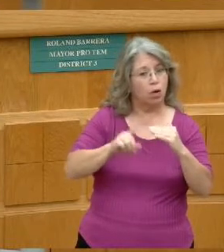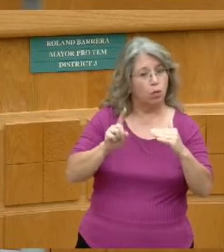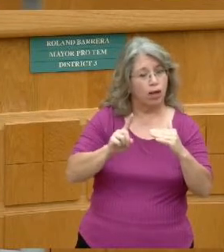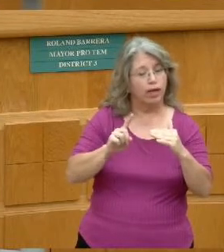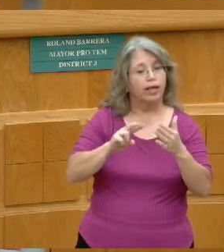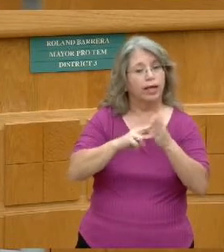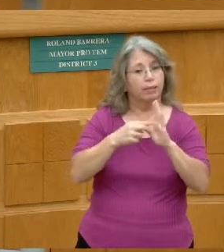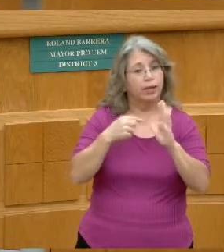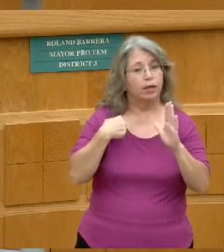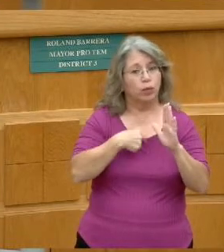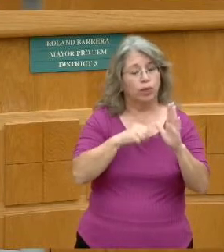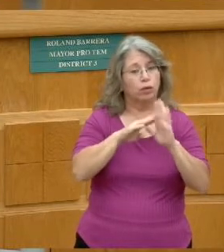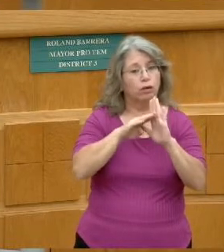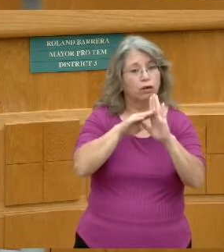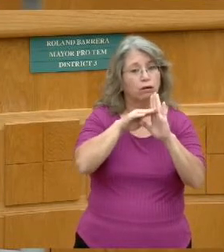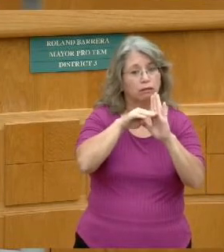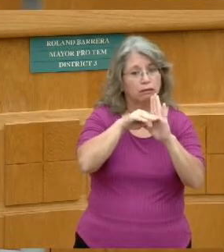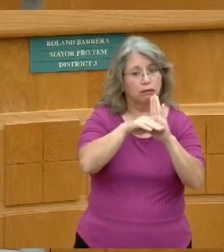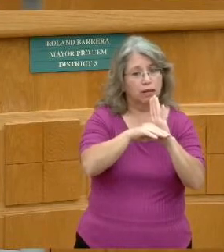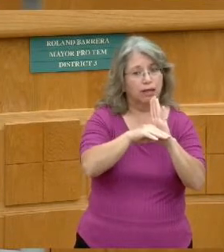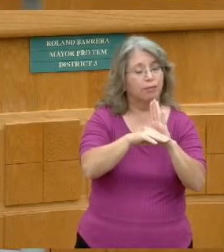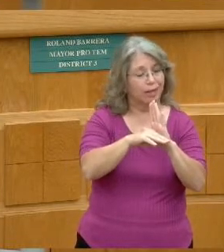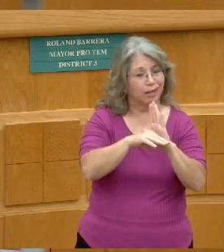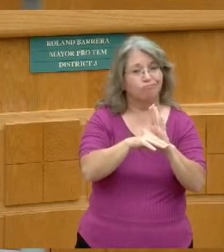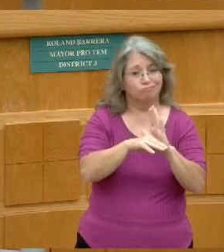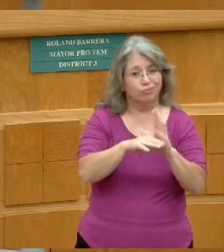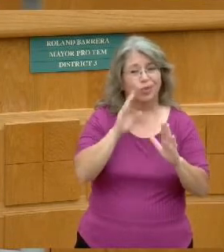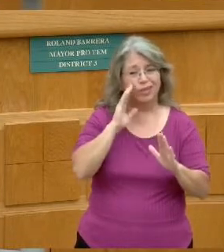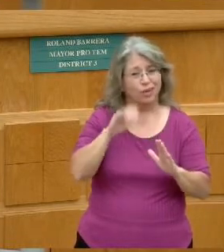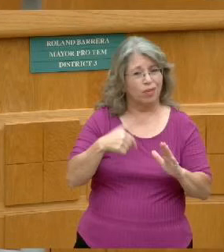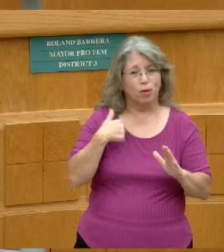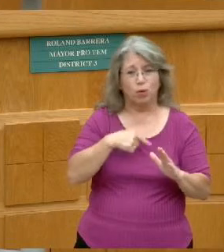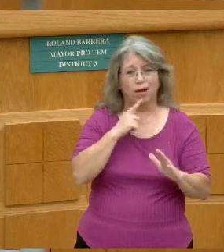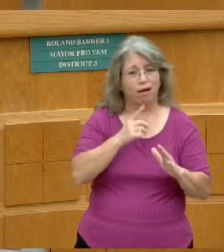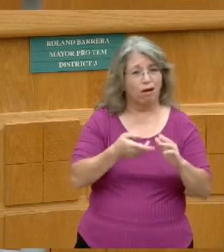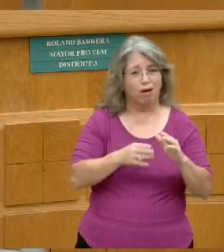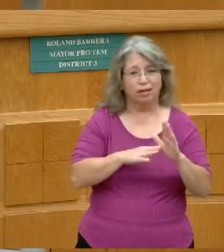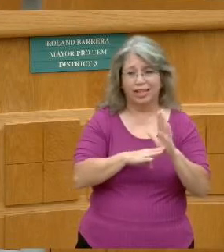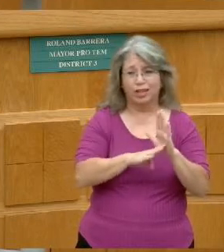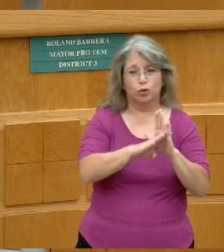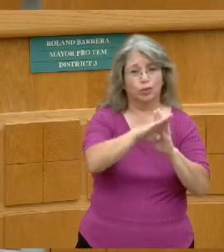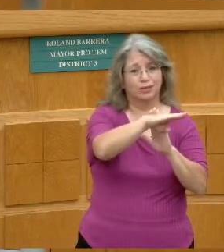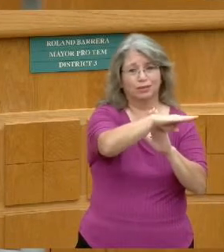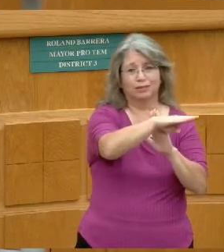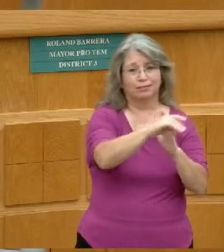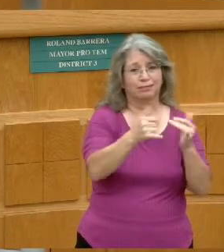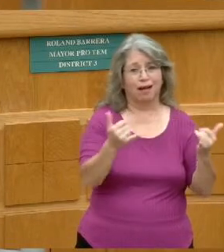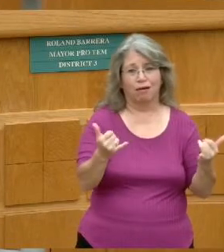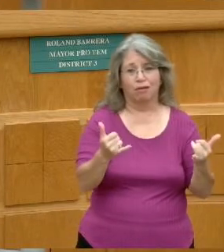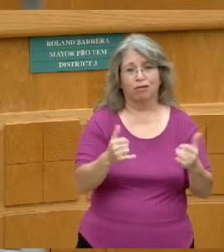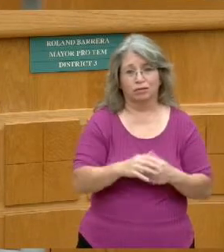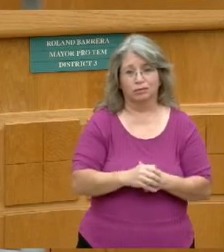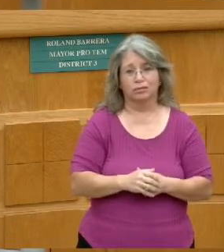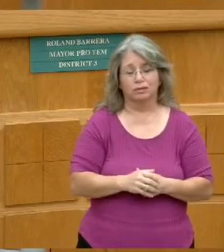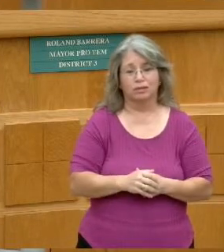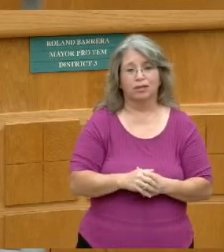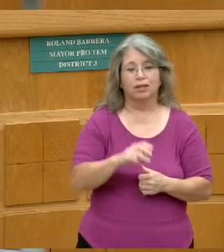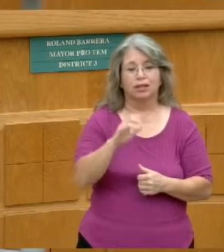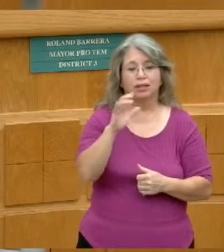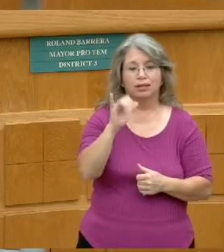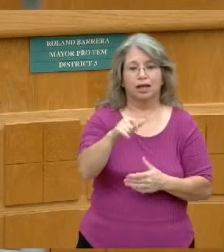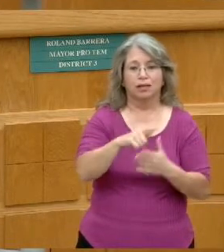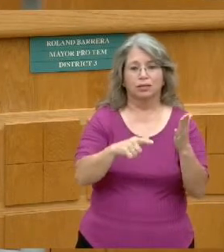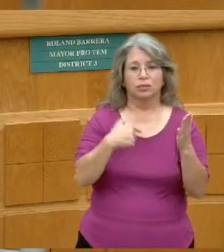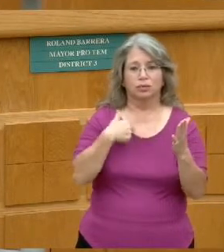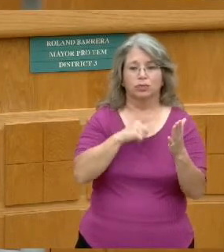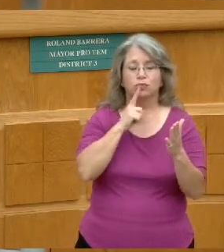declining. We're positive that we're increasing at this point. And so that's the thing that we need to keep a close eye